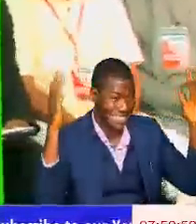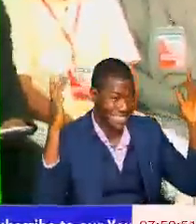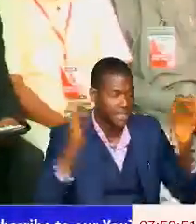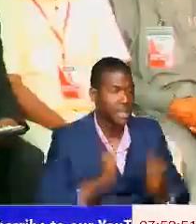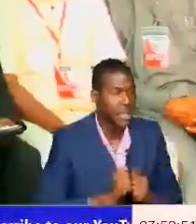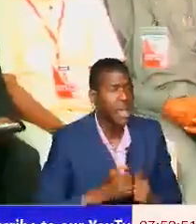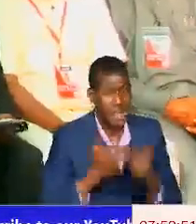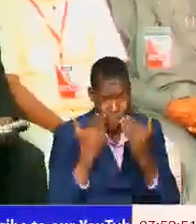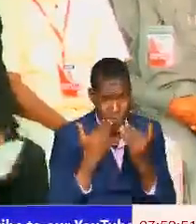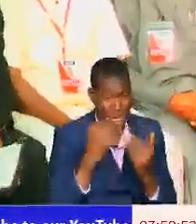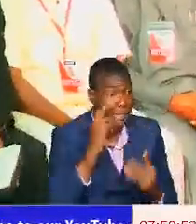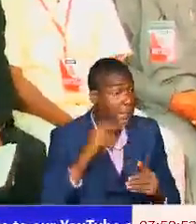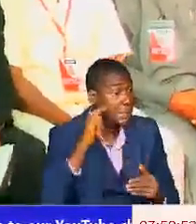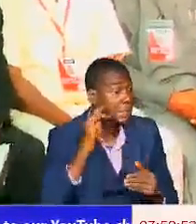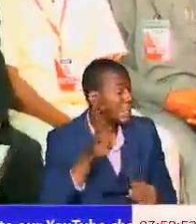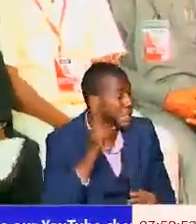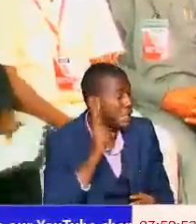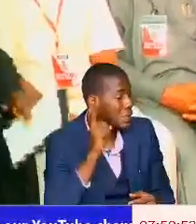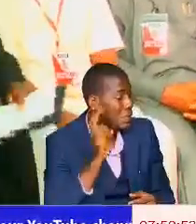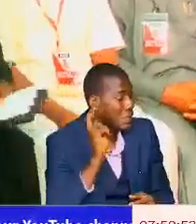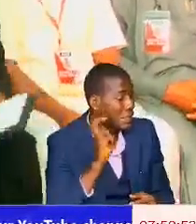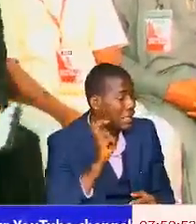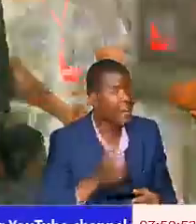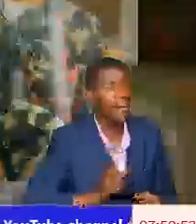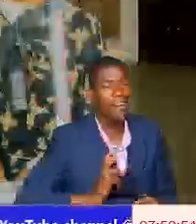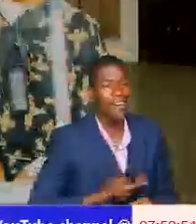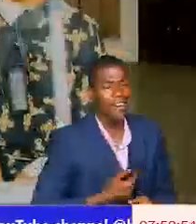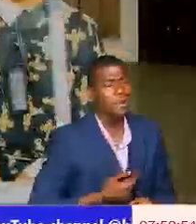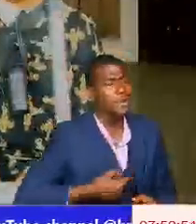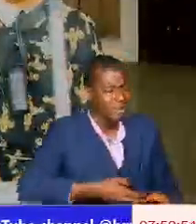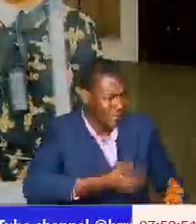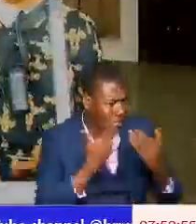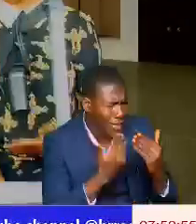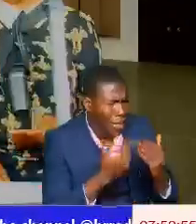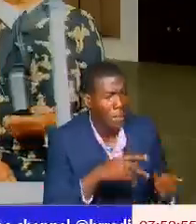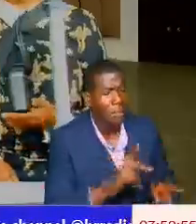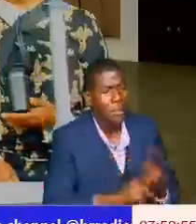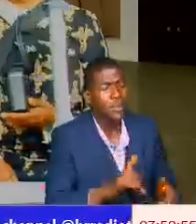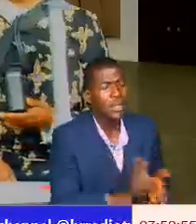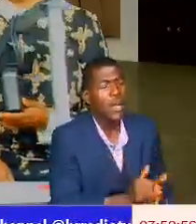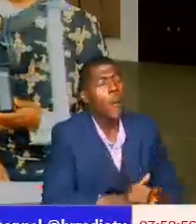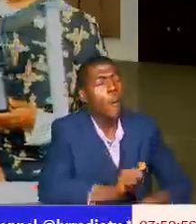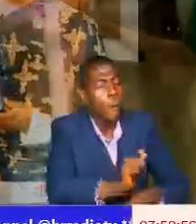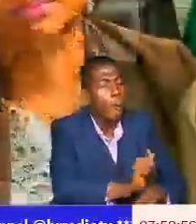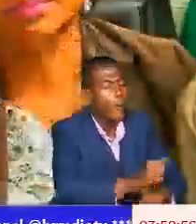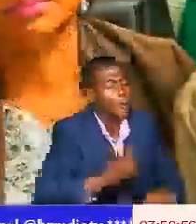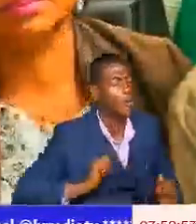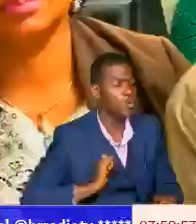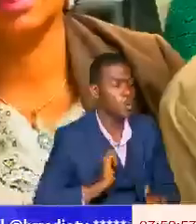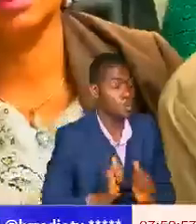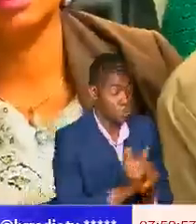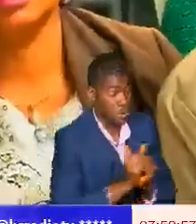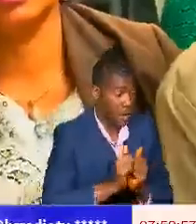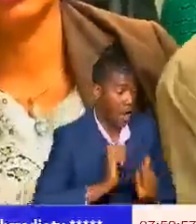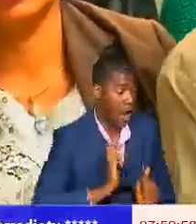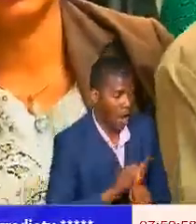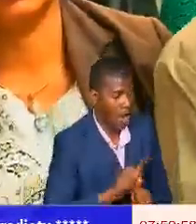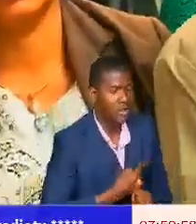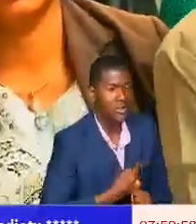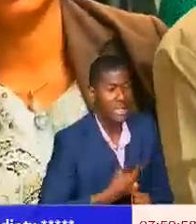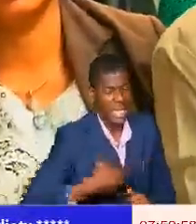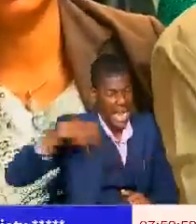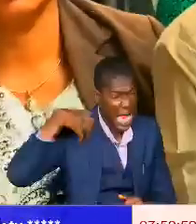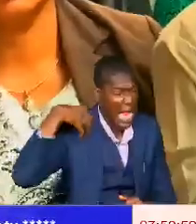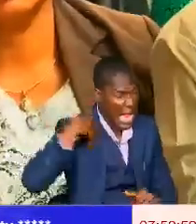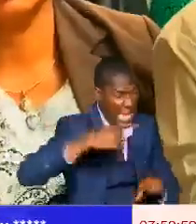We want thank Nigerians where they listen to us. We want thank the people where don't work with us, the ministries, departments, and agencies. Their heads where